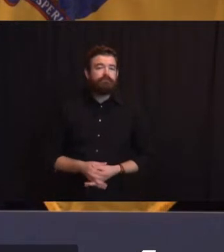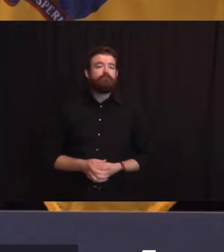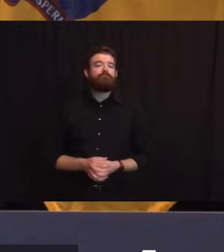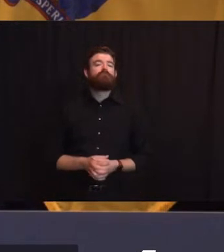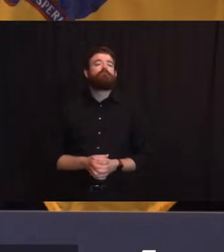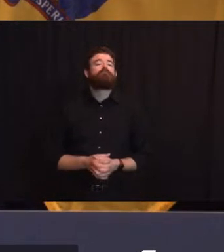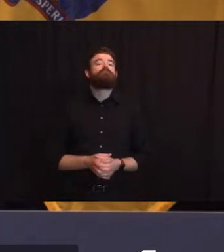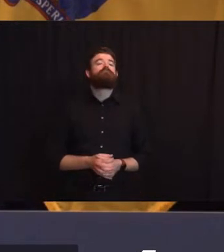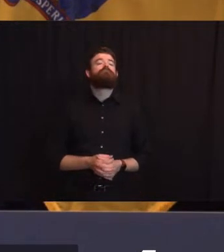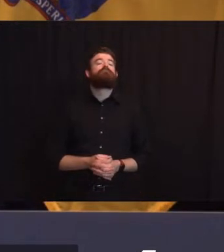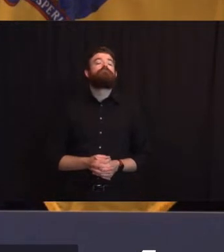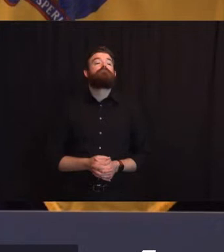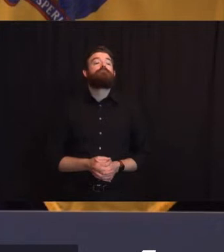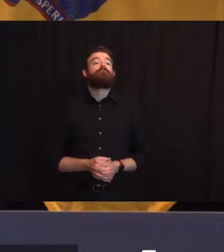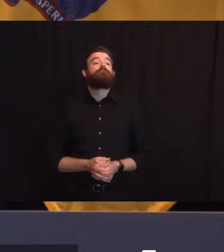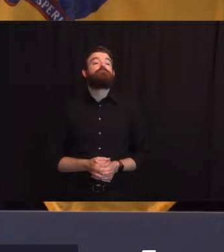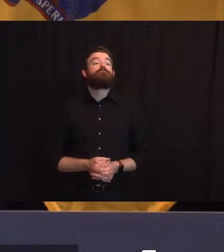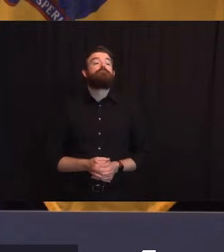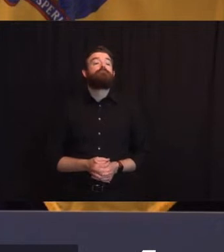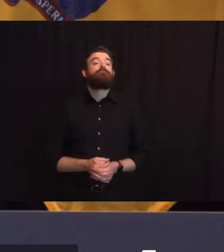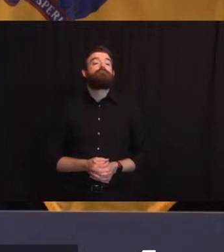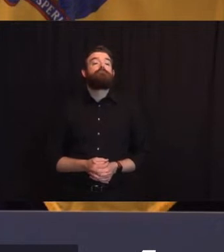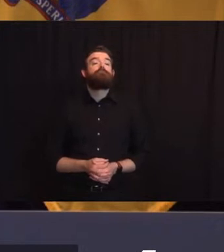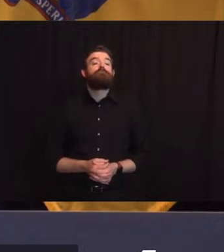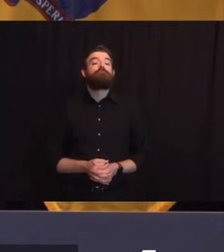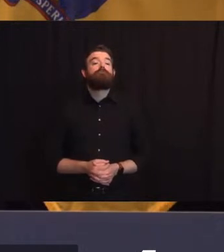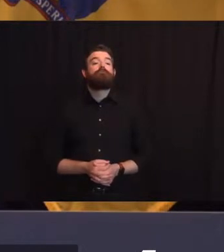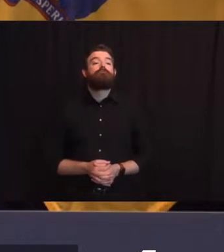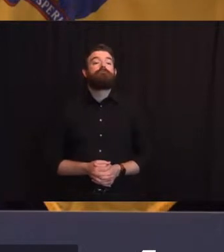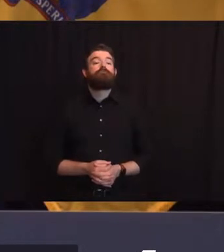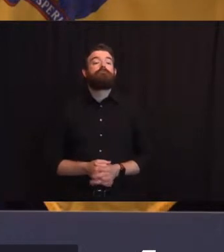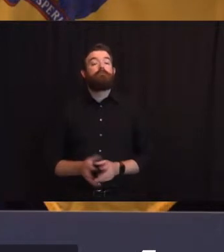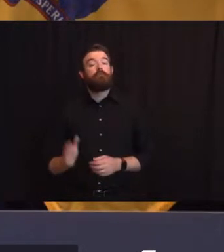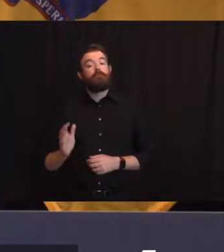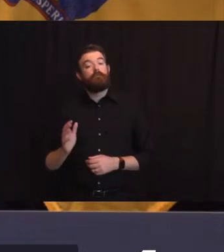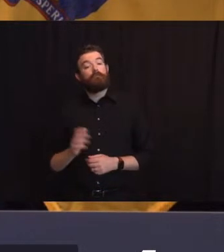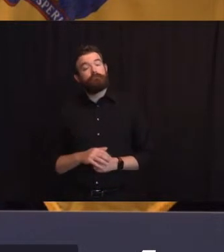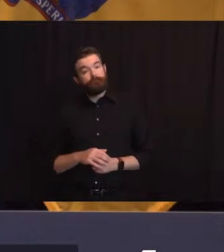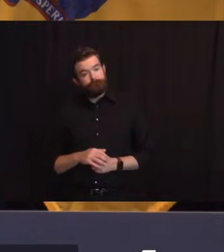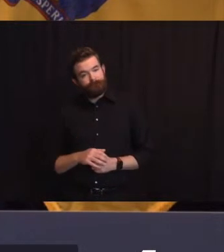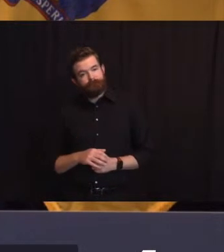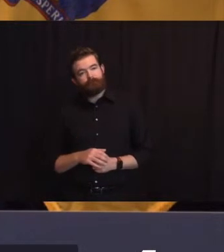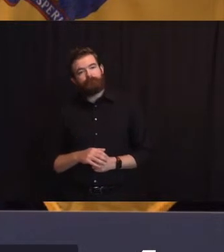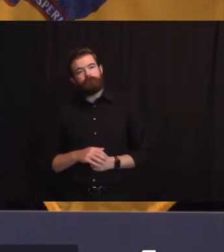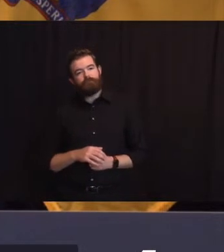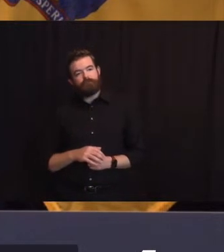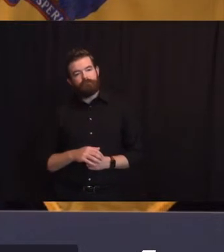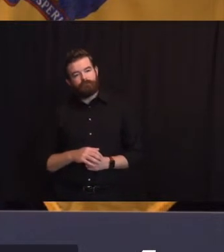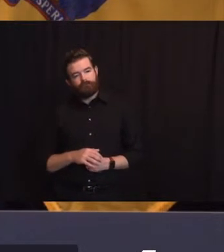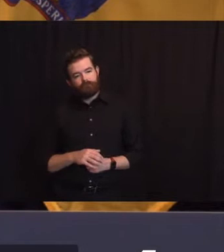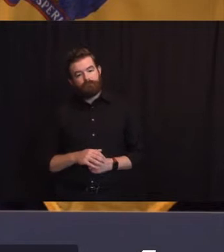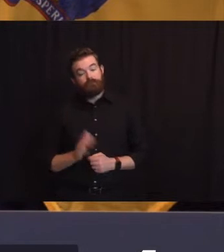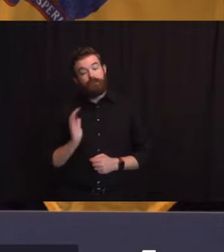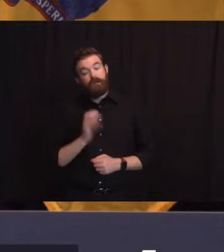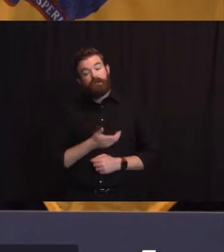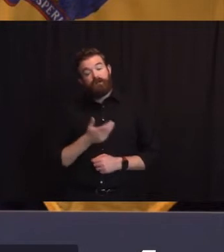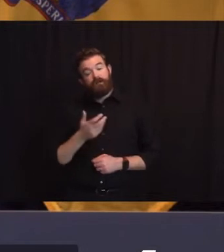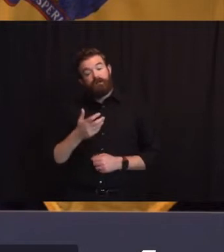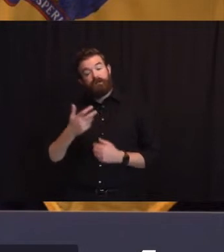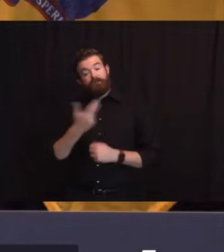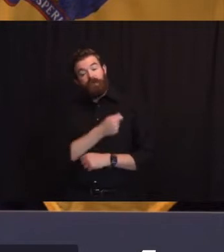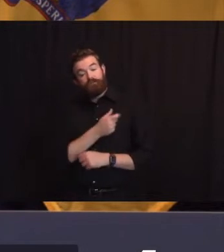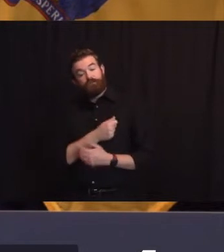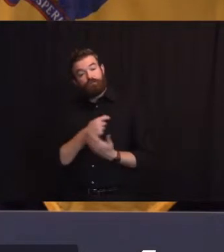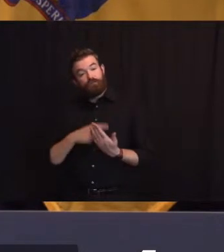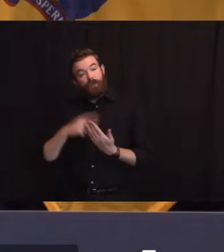We know that, you know, our vaccine program is a work in progress. It's getting there. And so it's a combination of those two things,